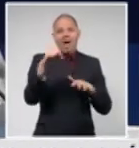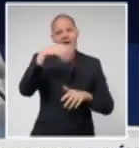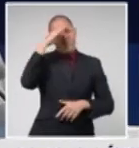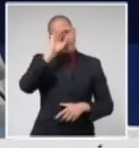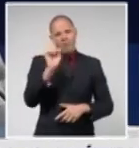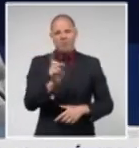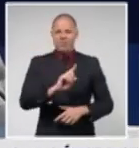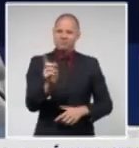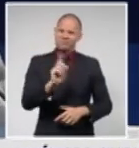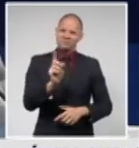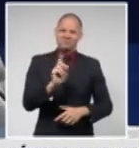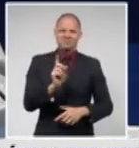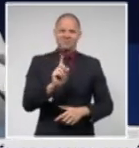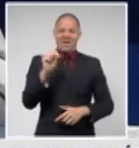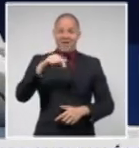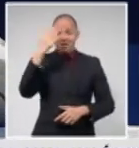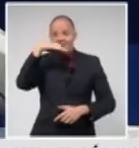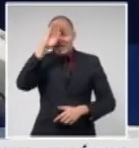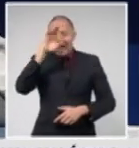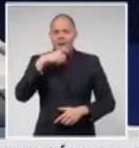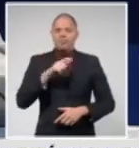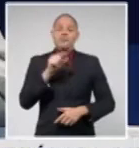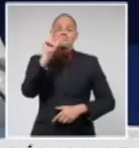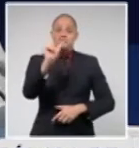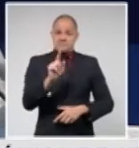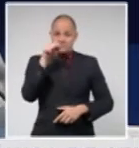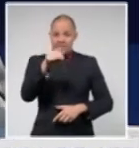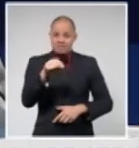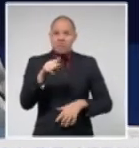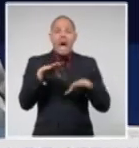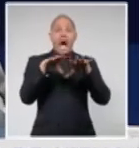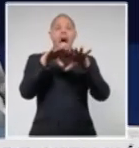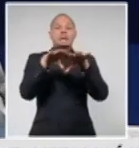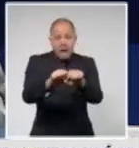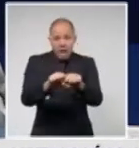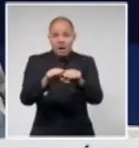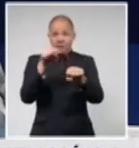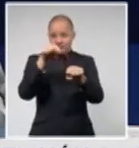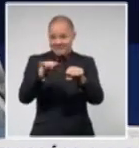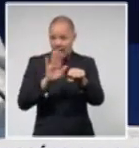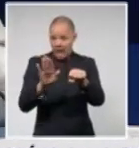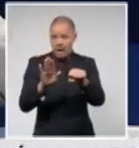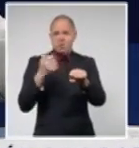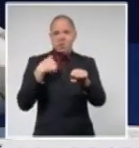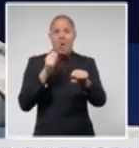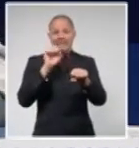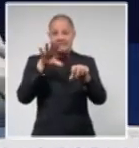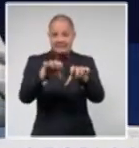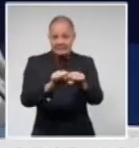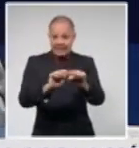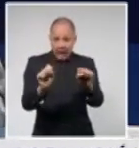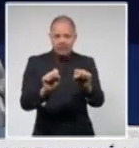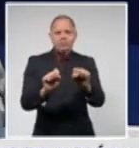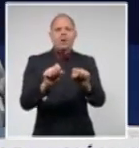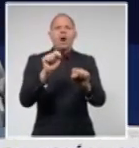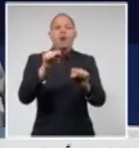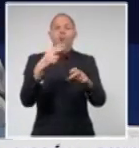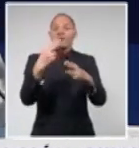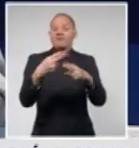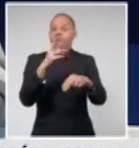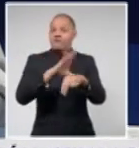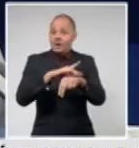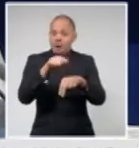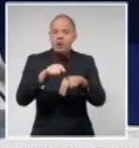3,844 people, or 83.7% of all confirmed cases in Cuba, have recovered from